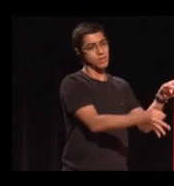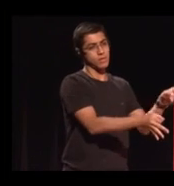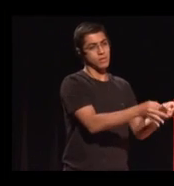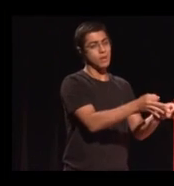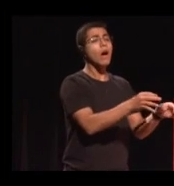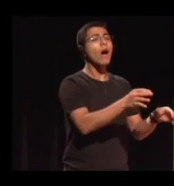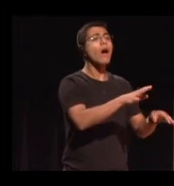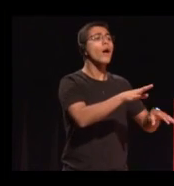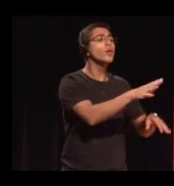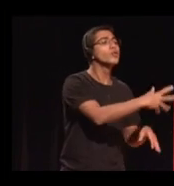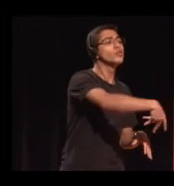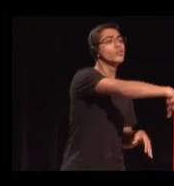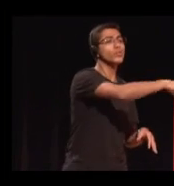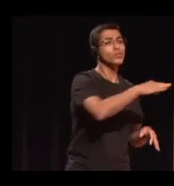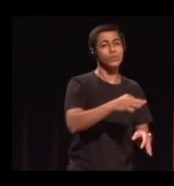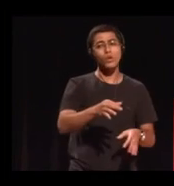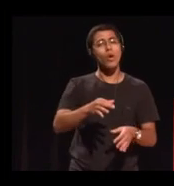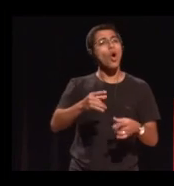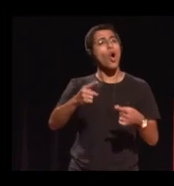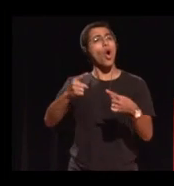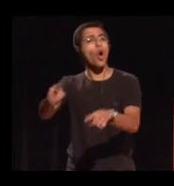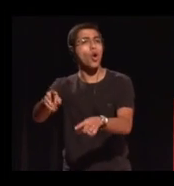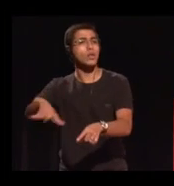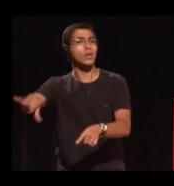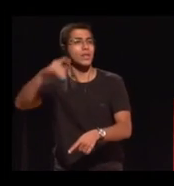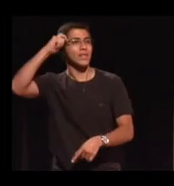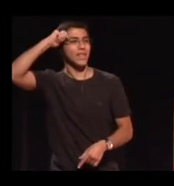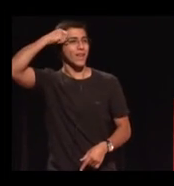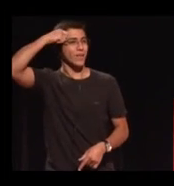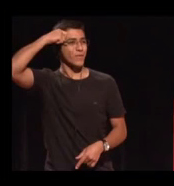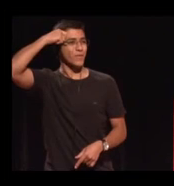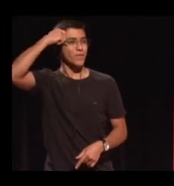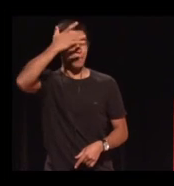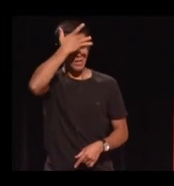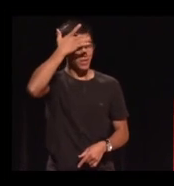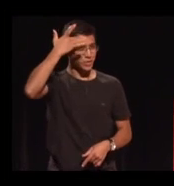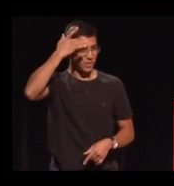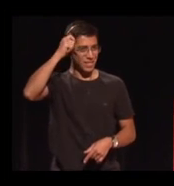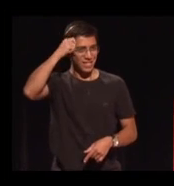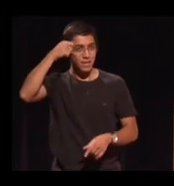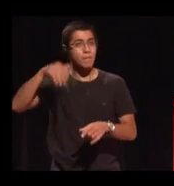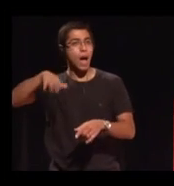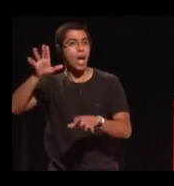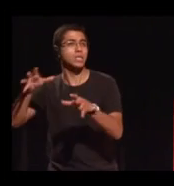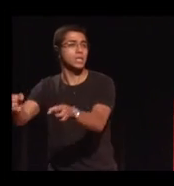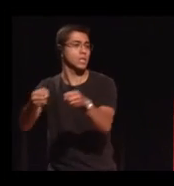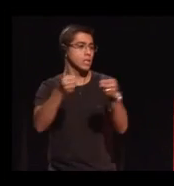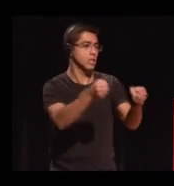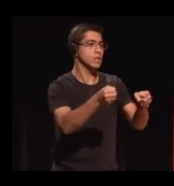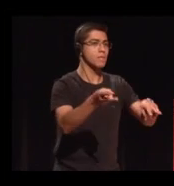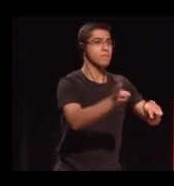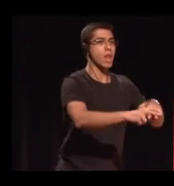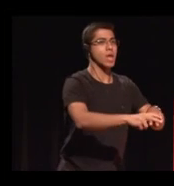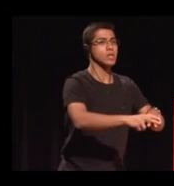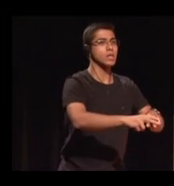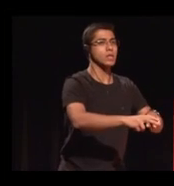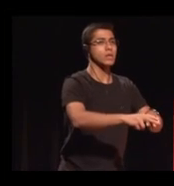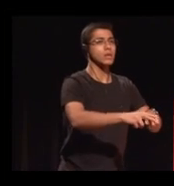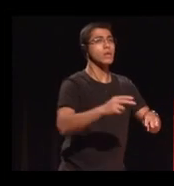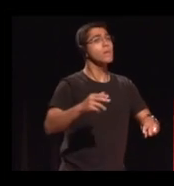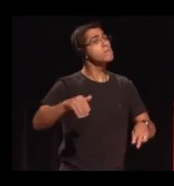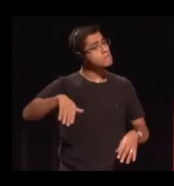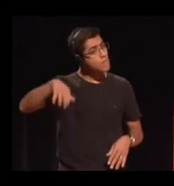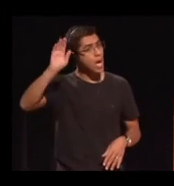more in prison in the United States than white men. And the way she addresses this is that she realized that because of that, these black